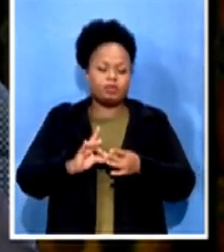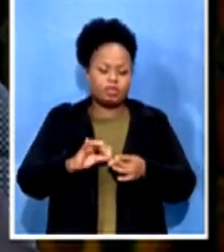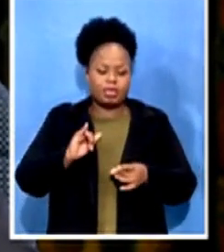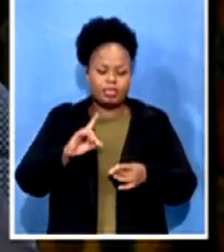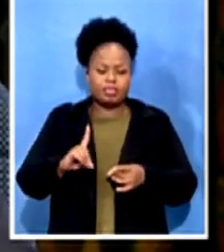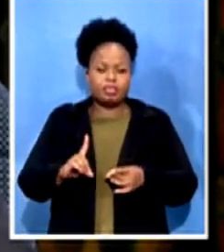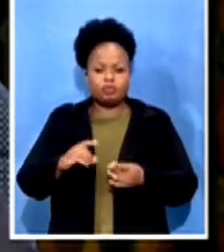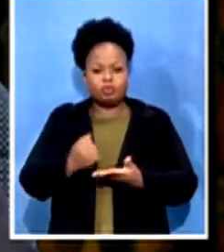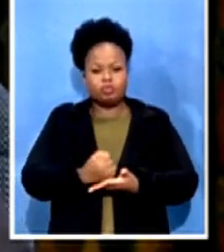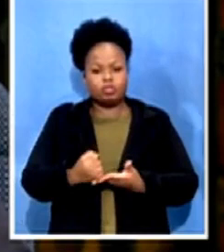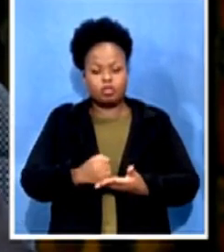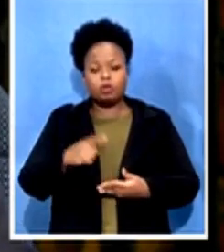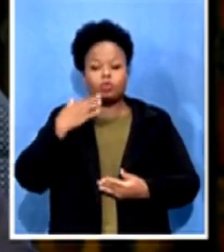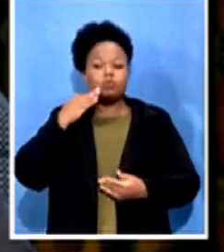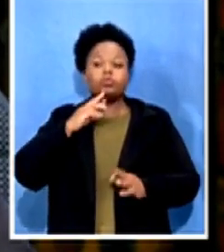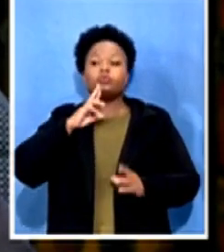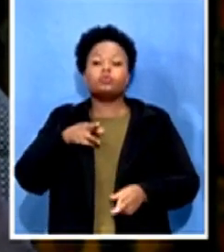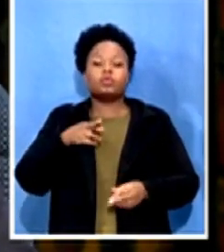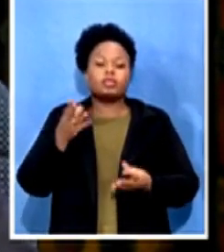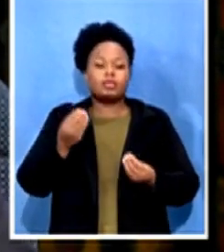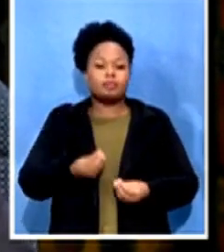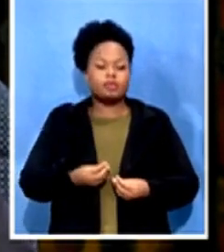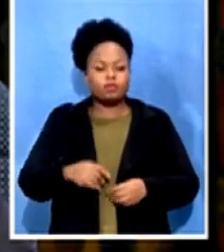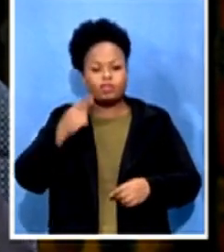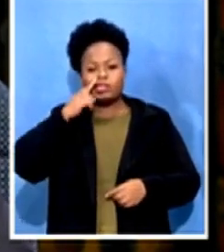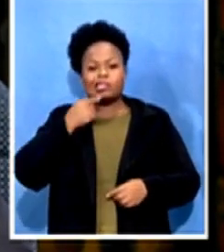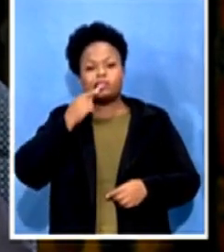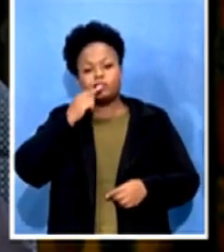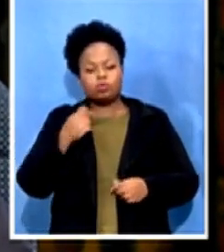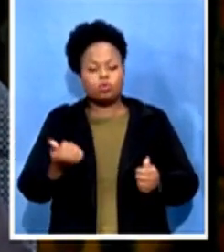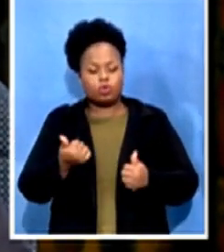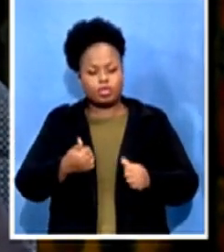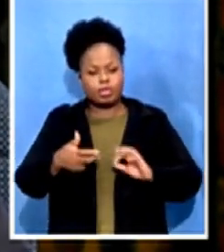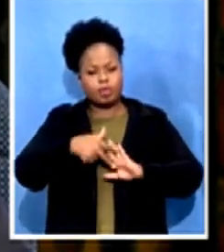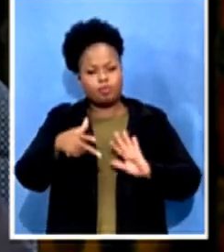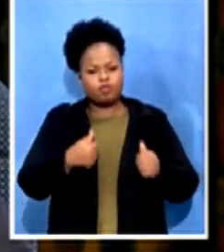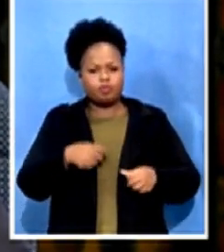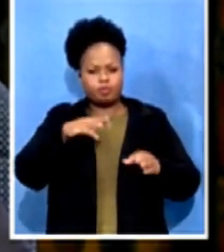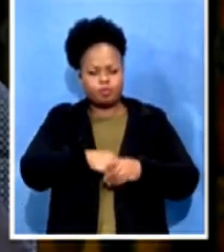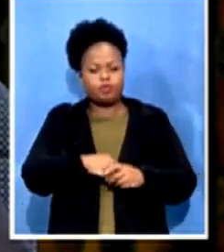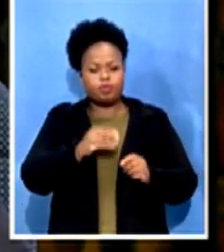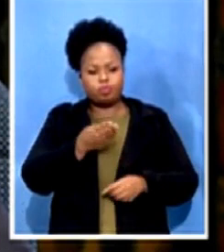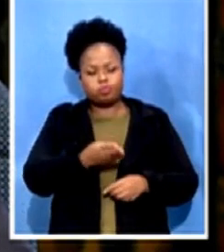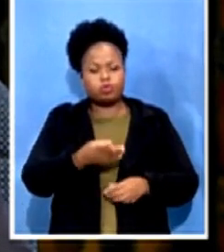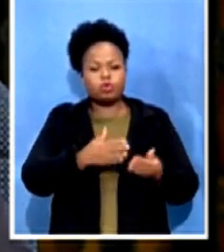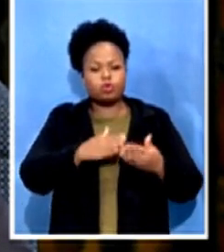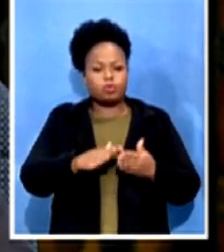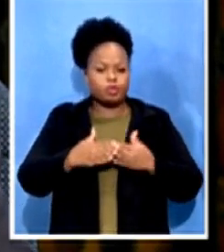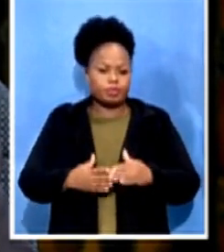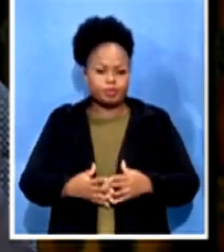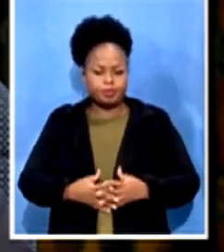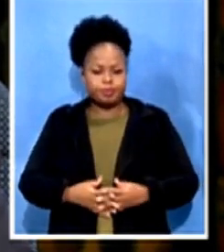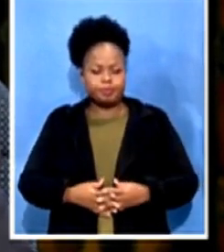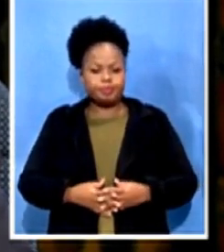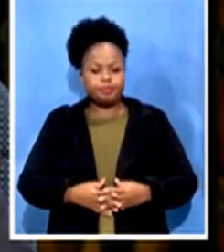of tests that have been done, we already include those that were actually out in the community testing area. And it helps so that you